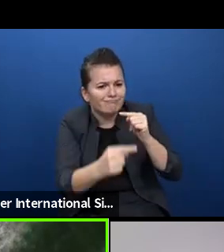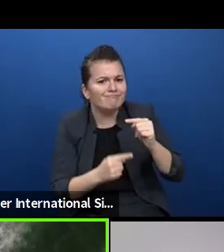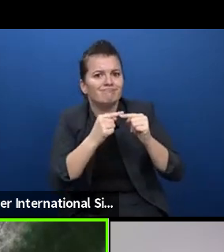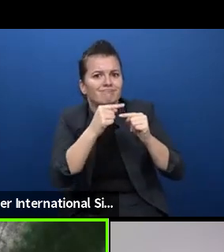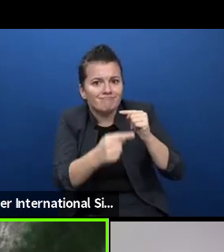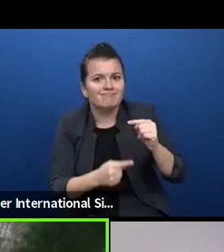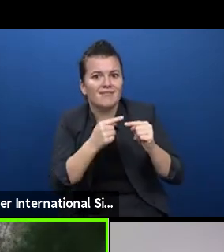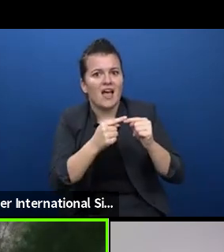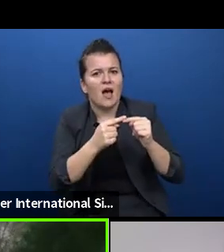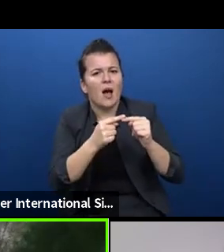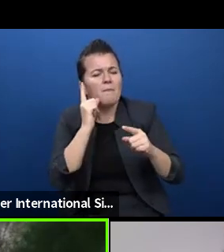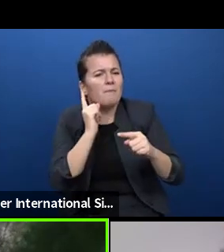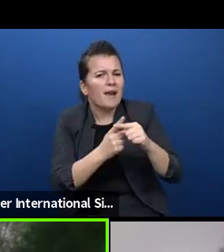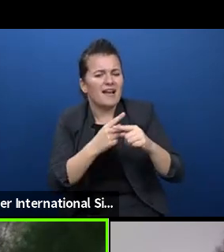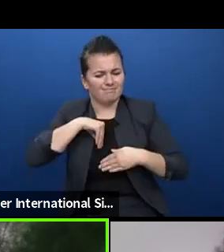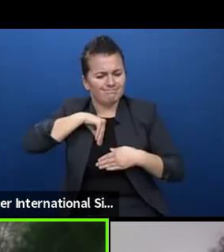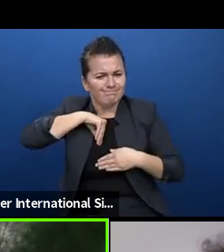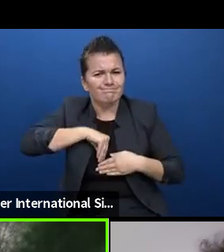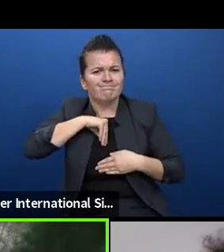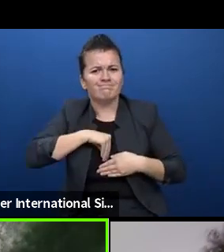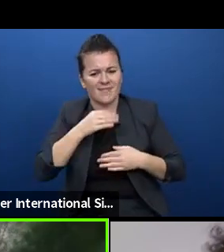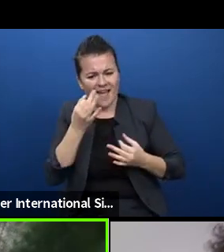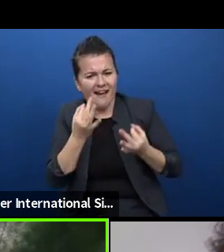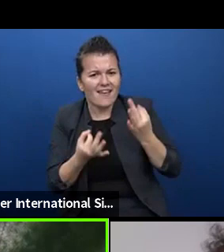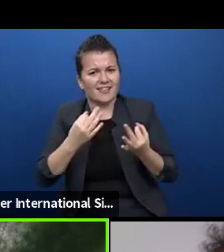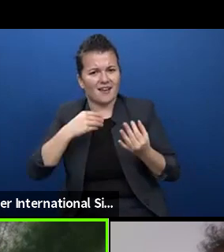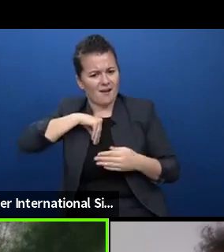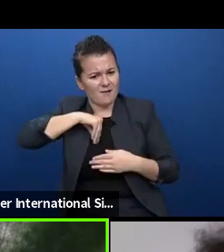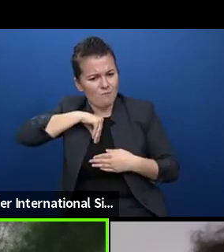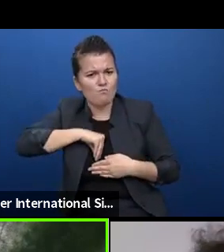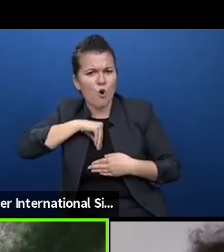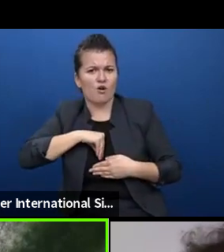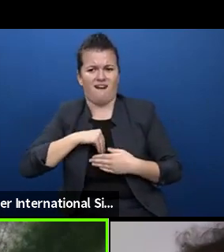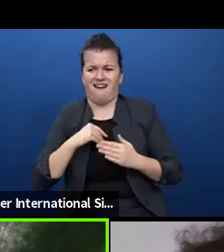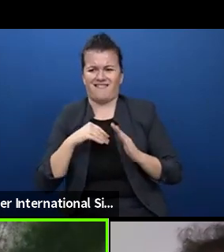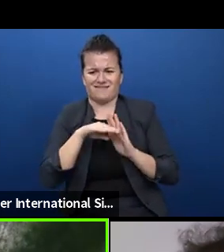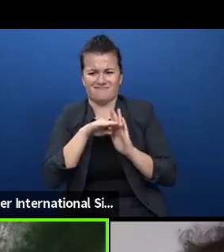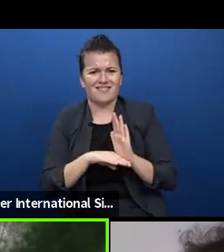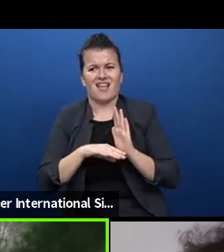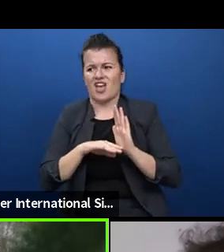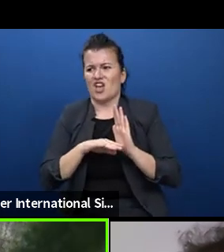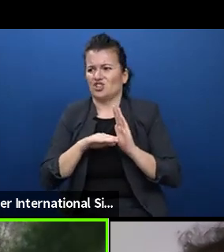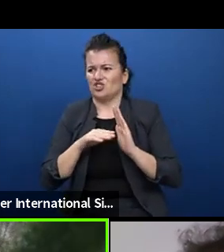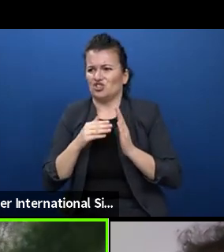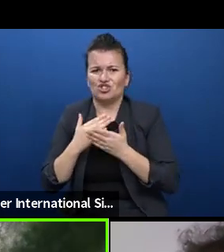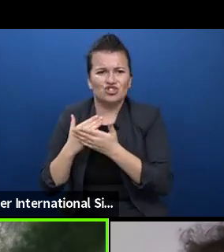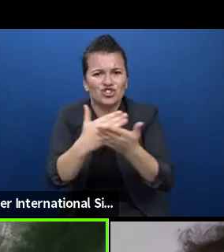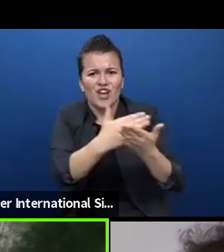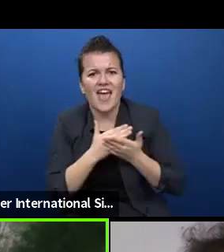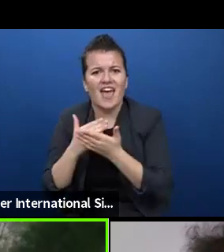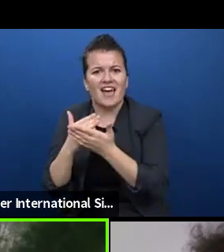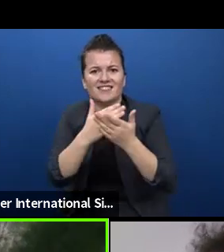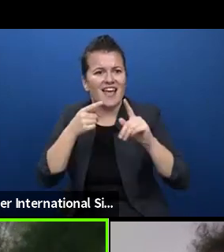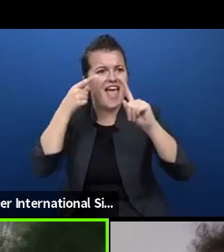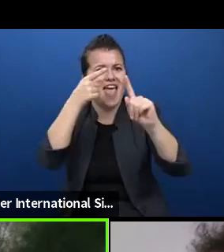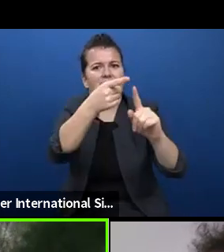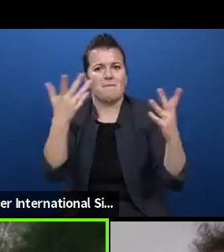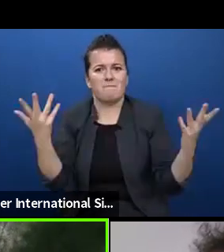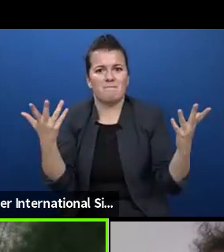ethical, moral, shared purpose to come together in community to rethink who we are